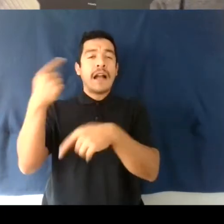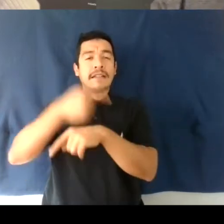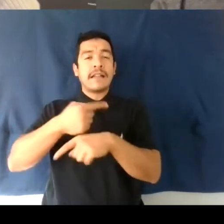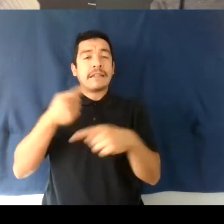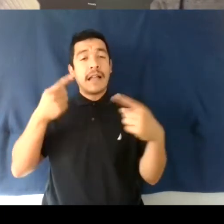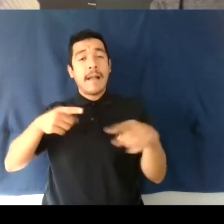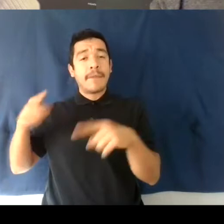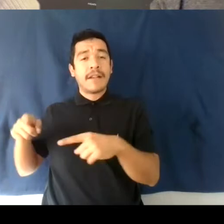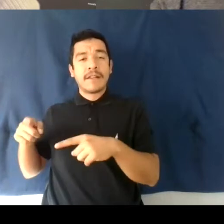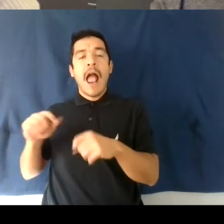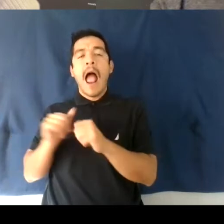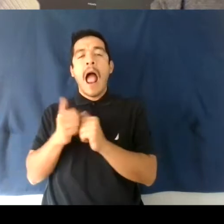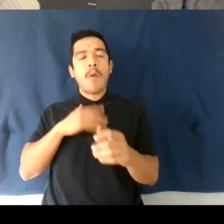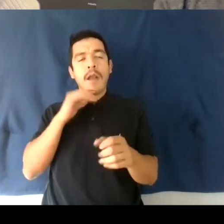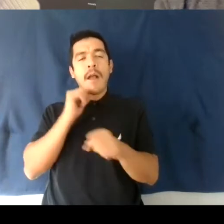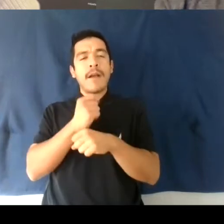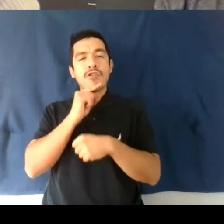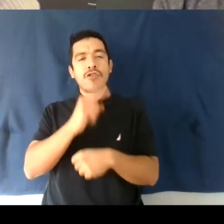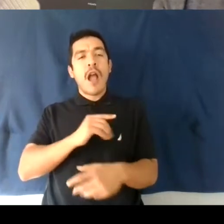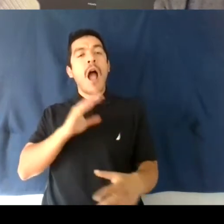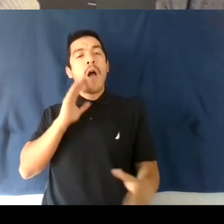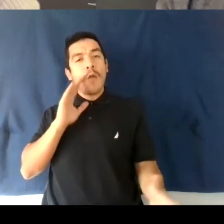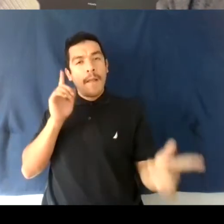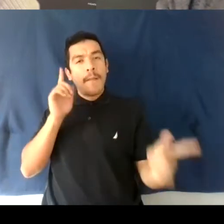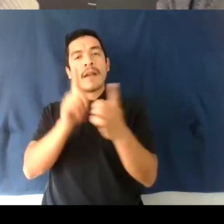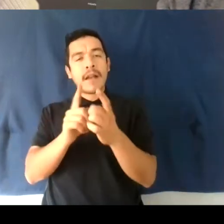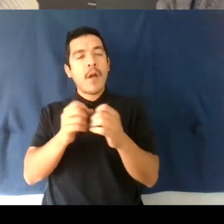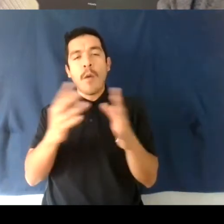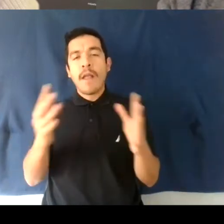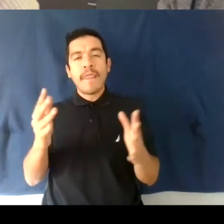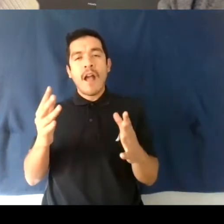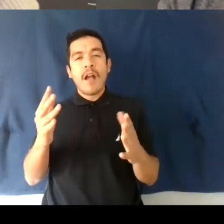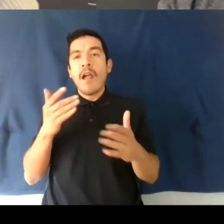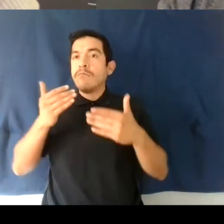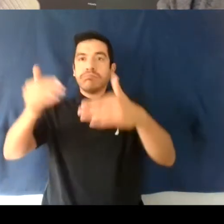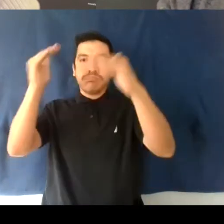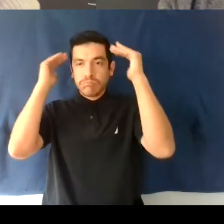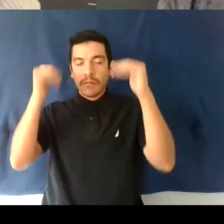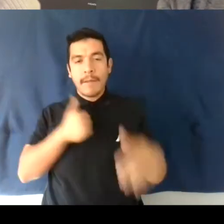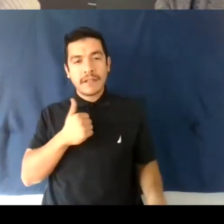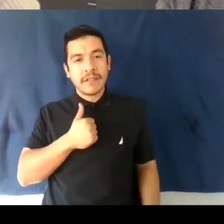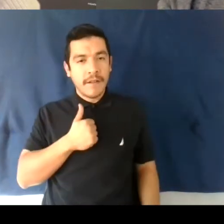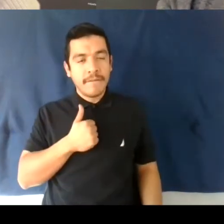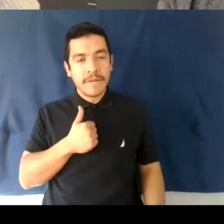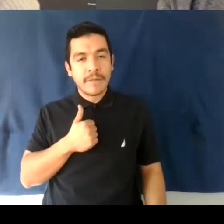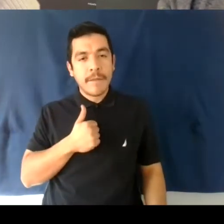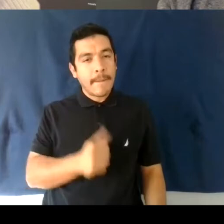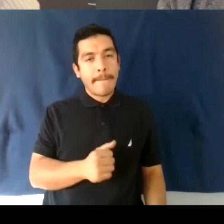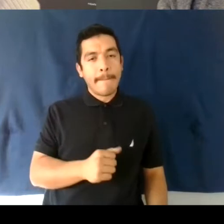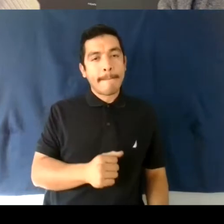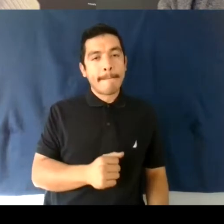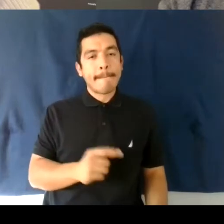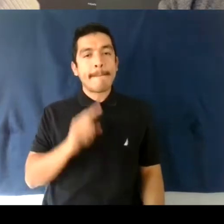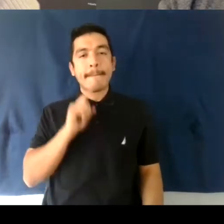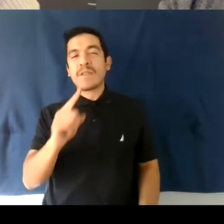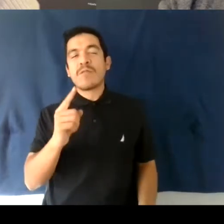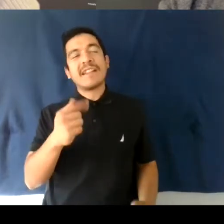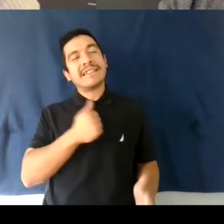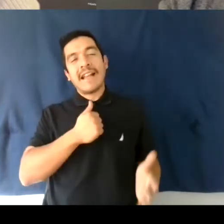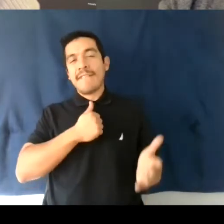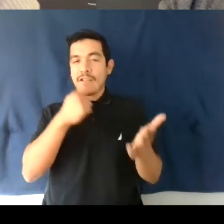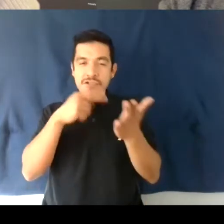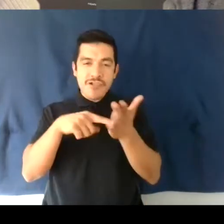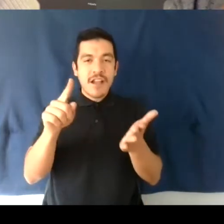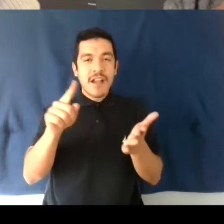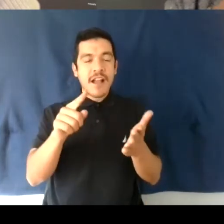am I going to make sure that I meet them without like totally burning myself out? So for me, it's a lot of just like self check-ins and